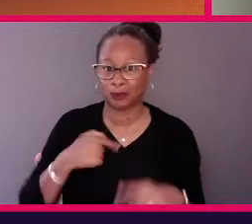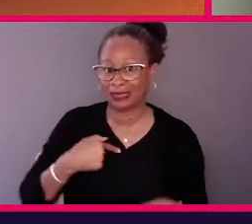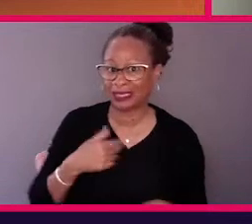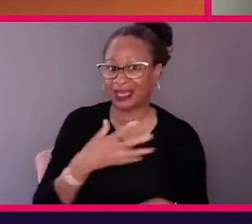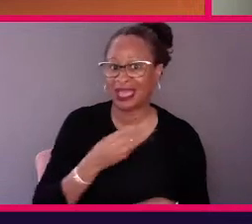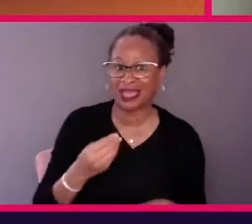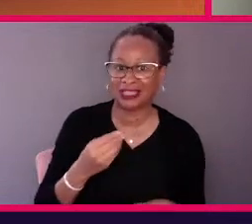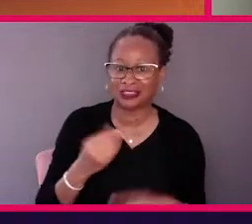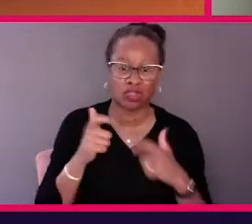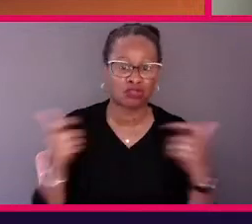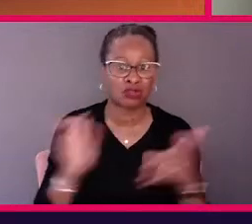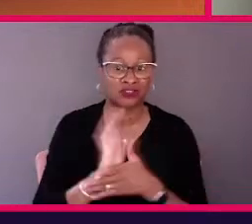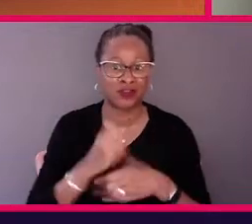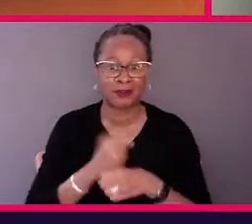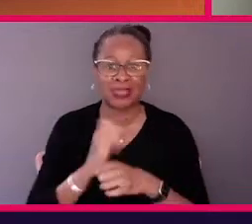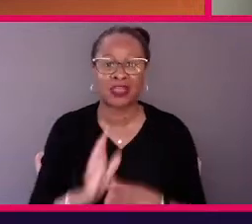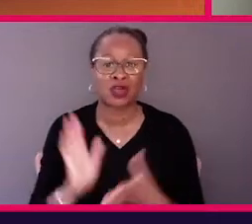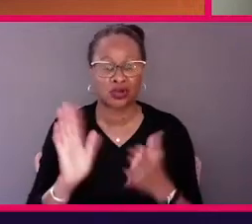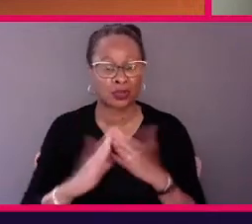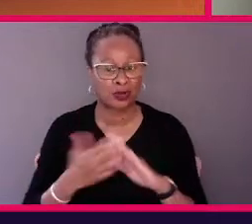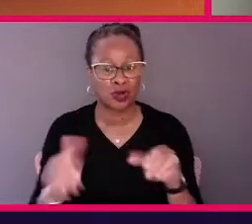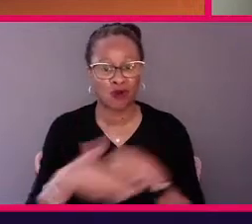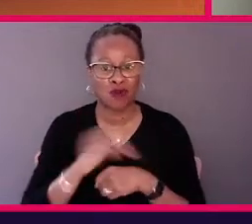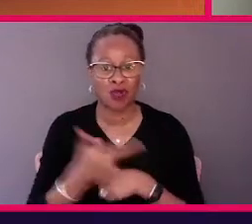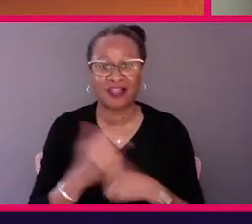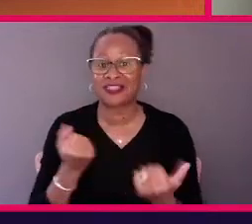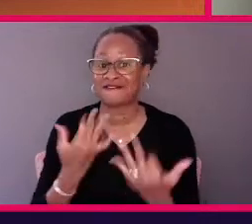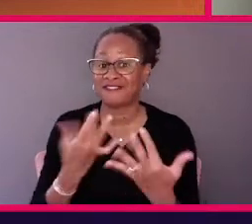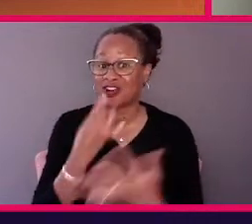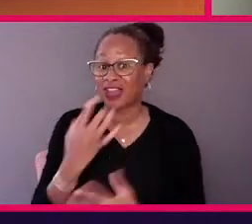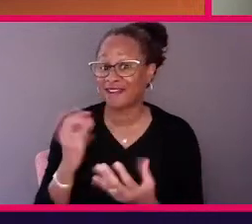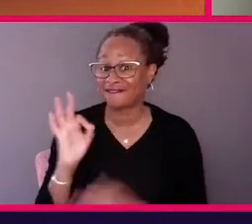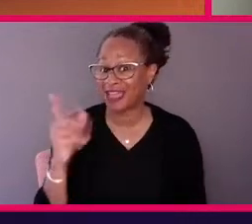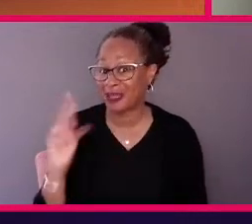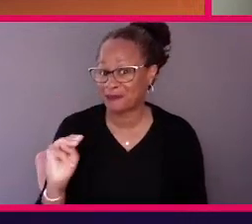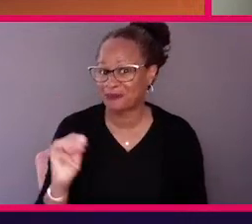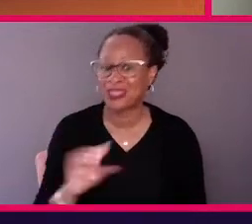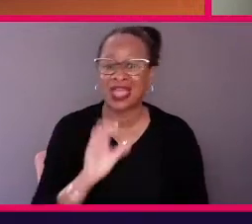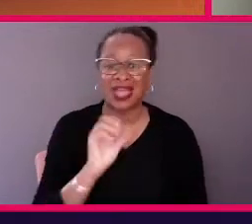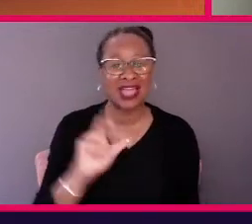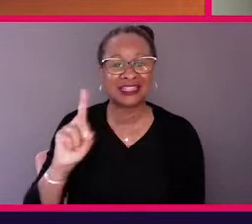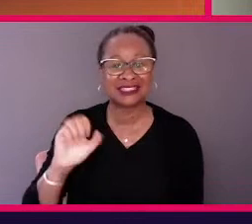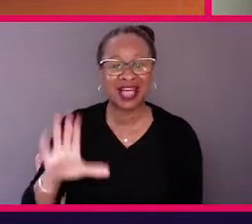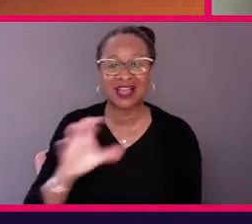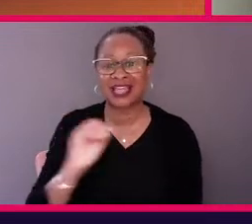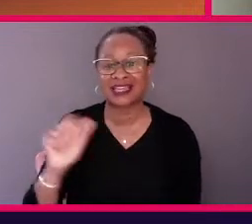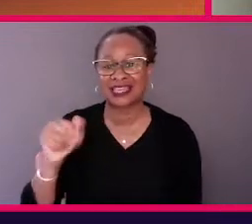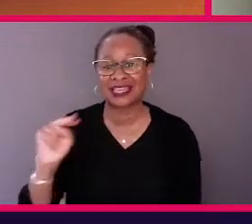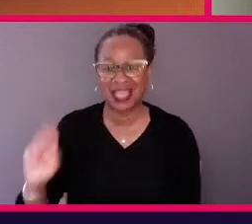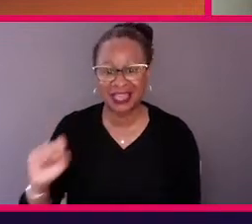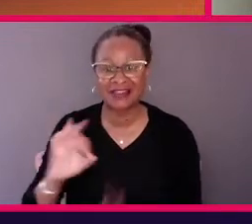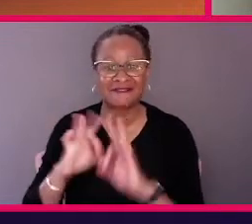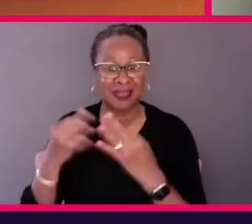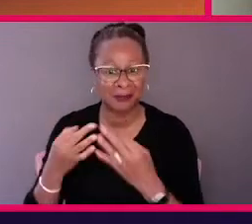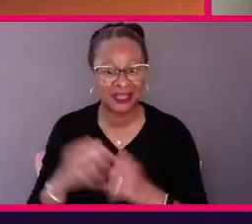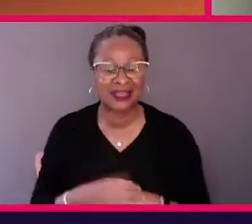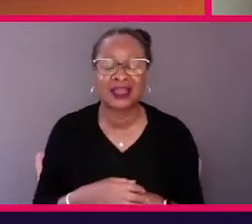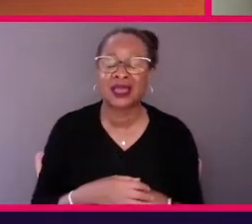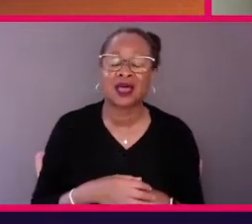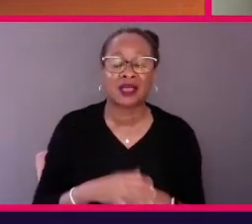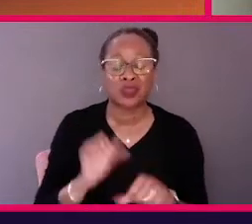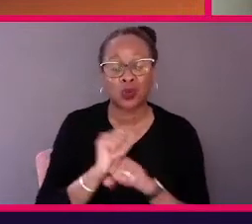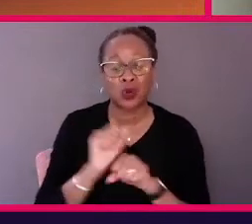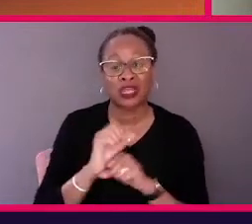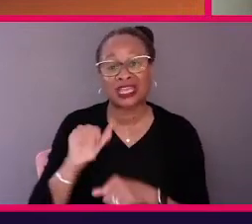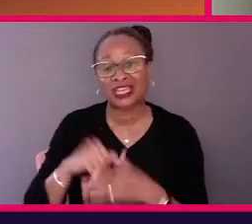the larger filmmaking community as a whole, the Firelight family, the ADOC and CAAM family, also the Working Films family. Let's